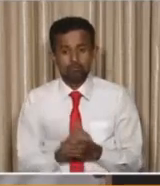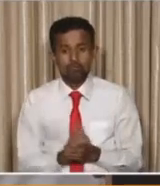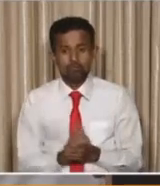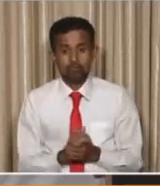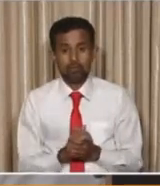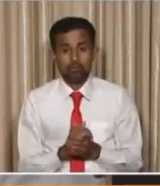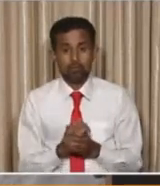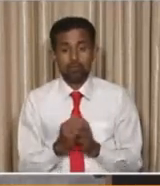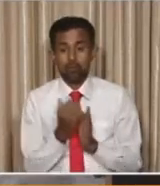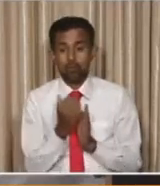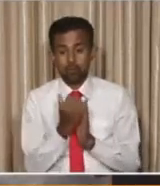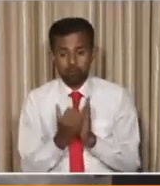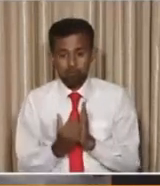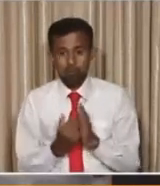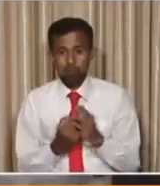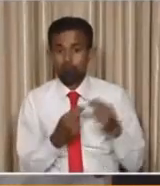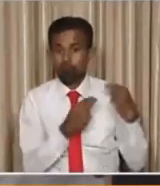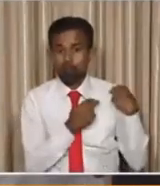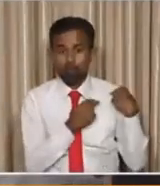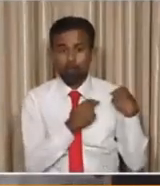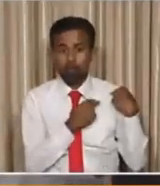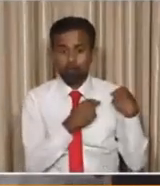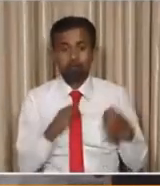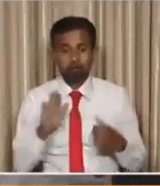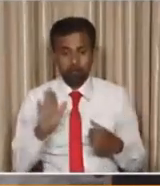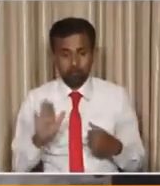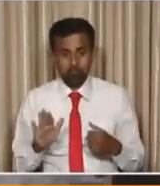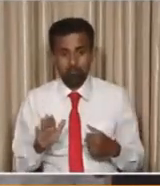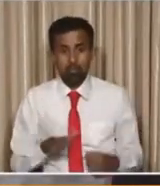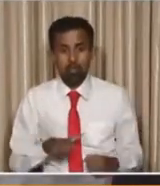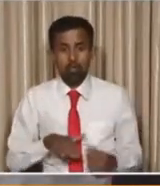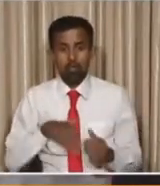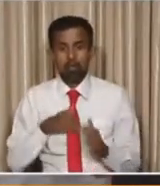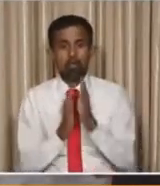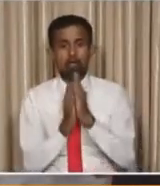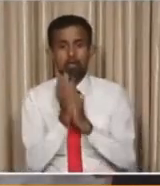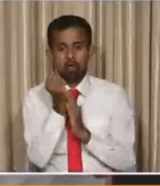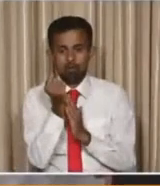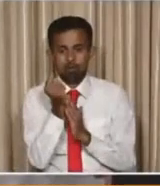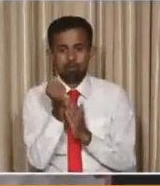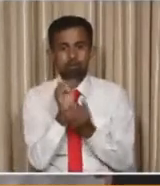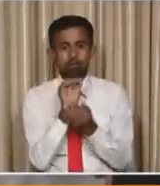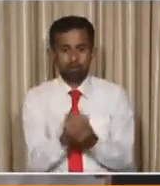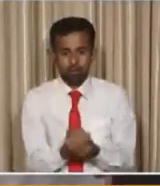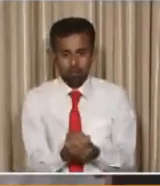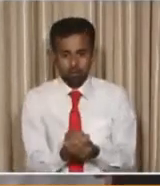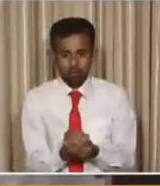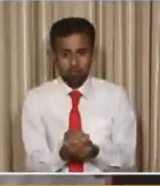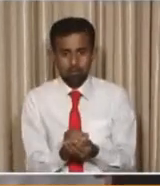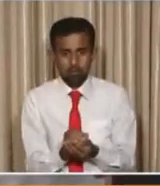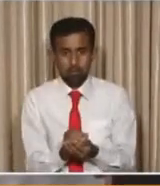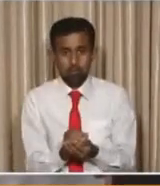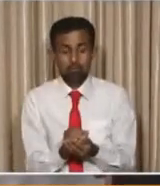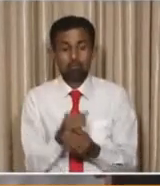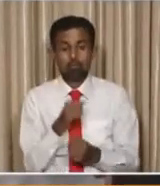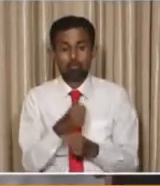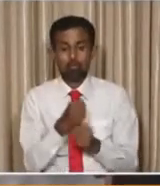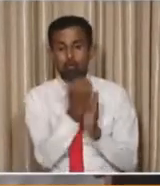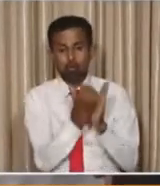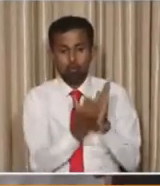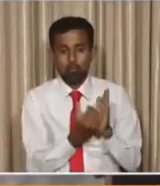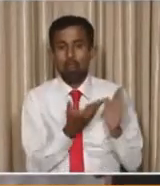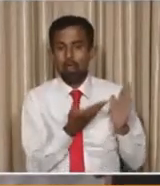Court to respect, secure and advance the fundamental rights which are declared and recognized by the Constitution.